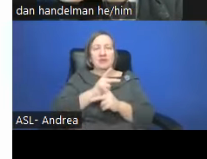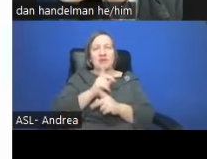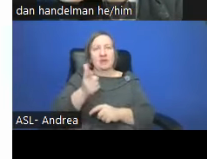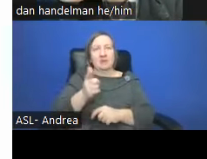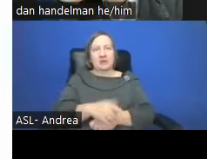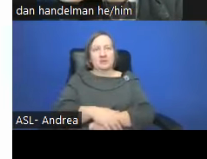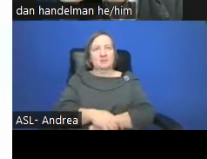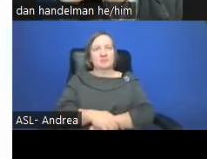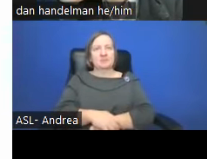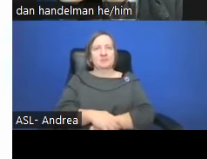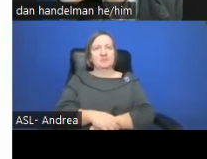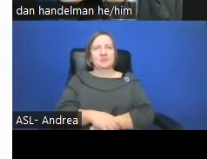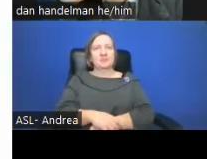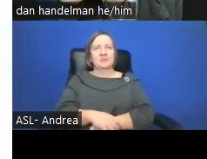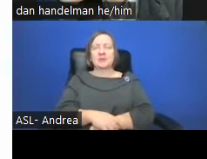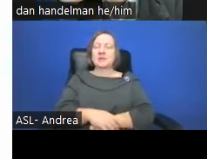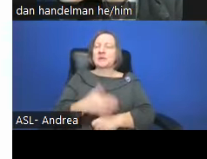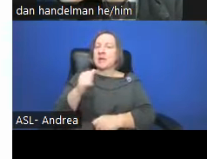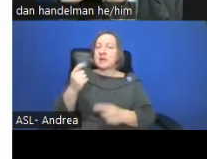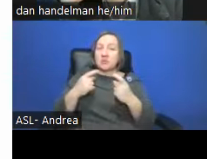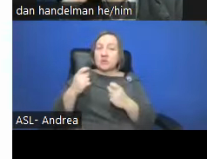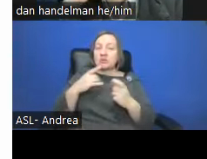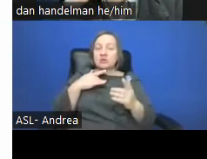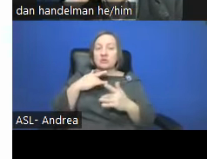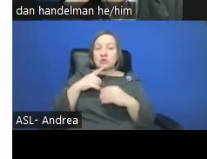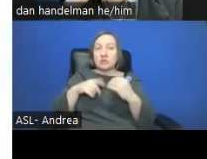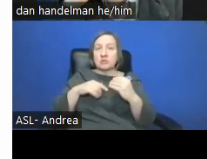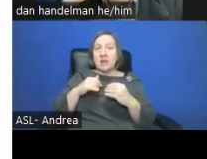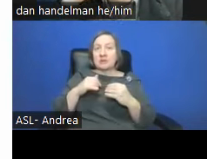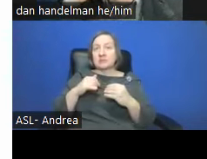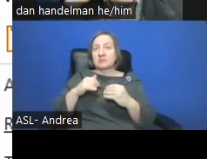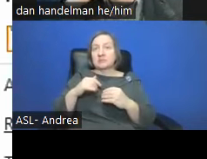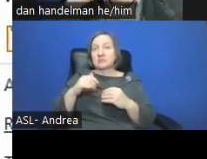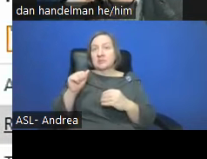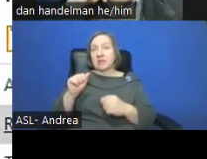guess. Are there any questions or concerns about